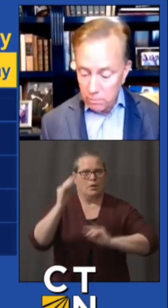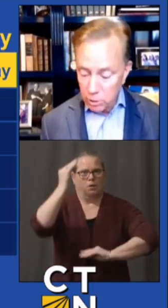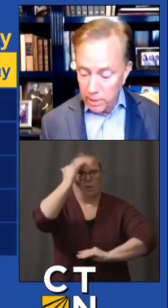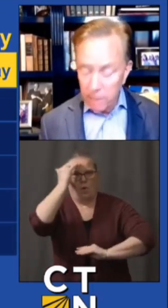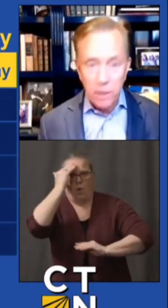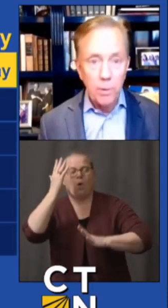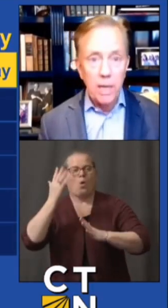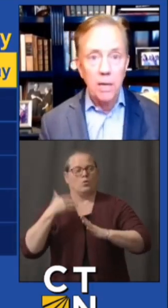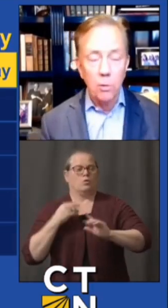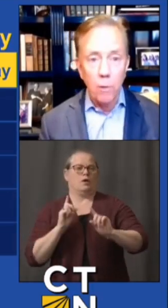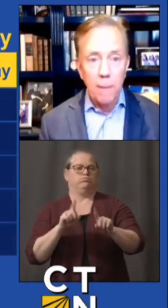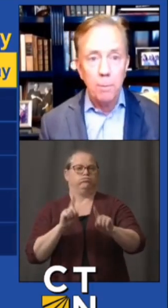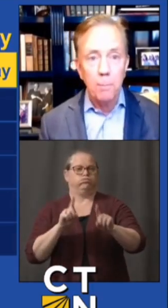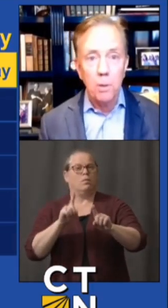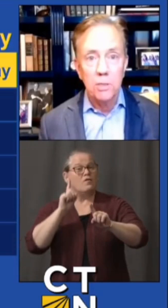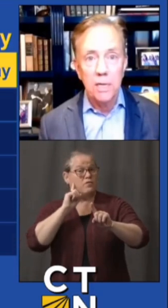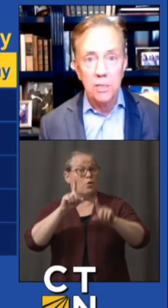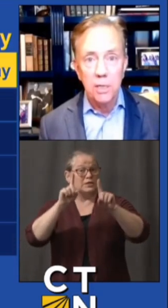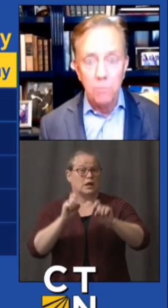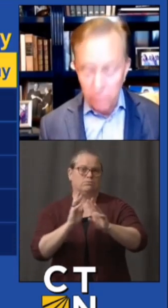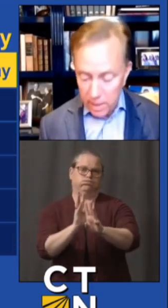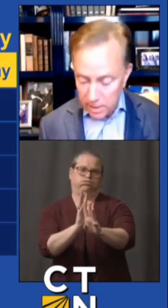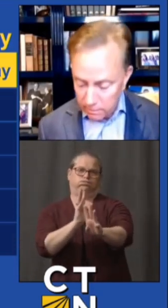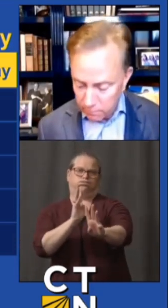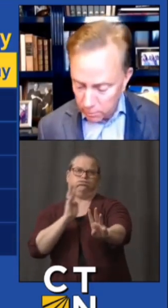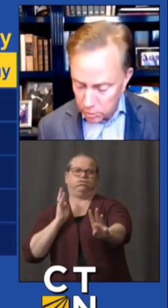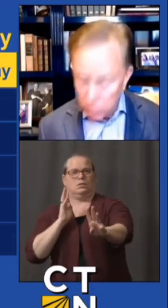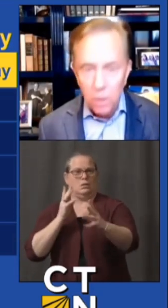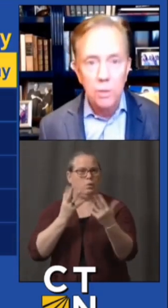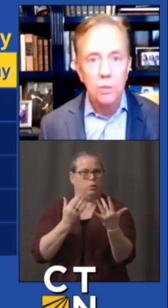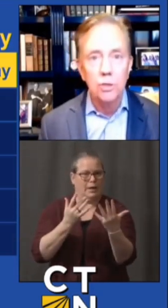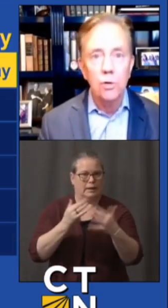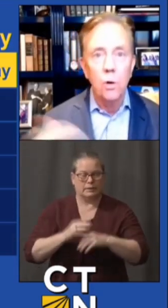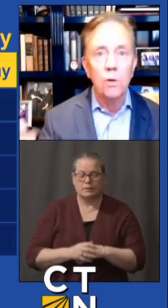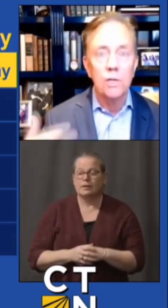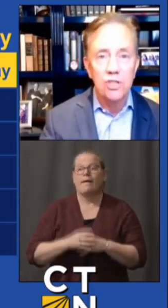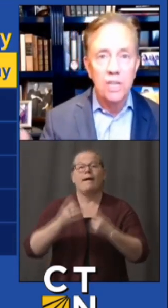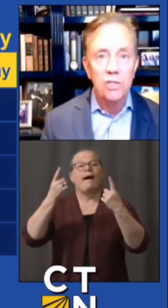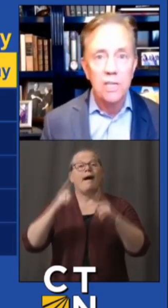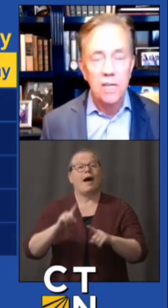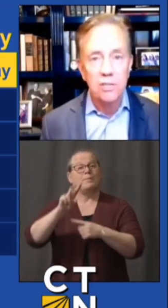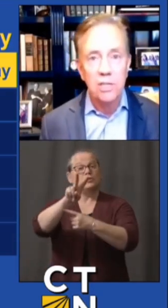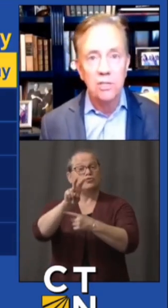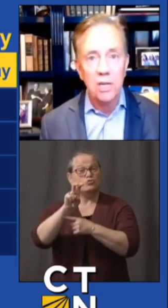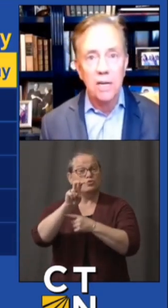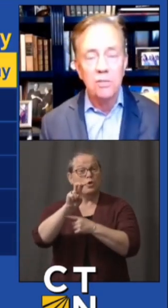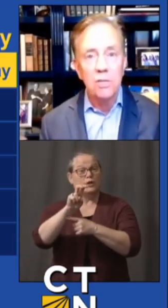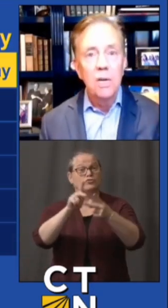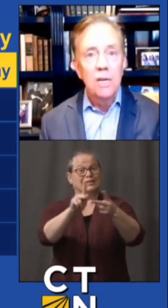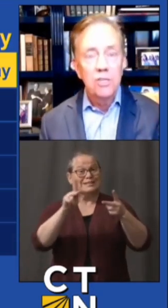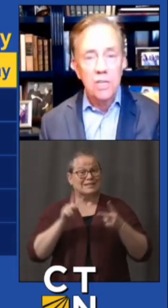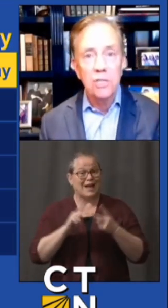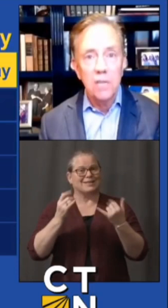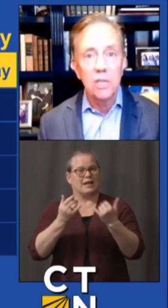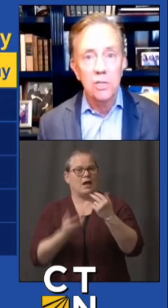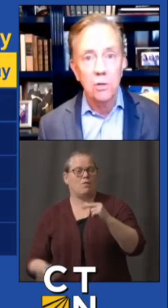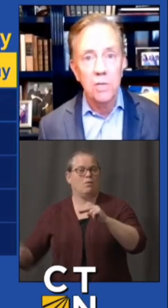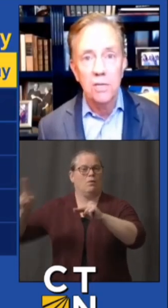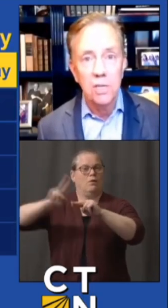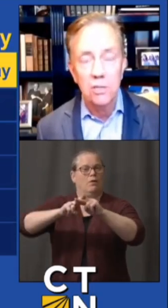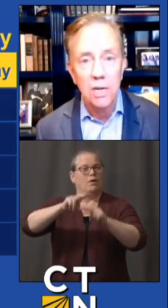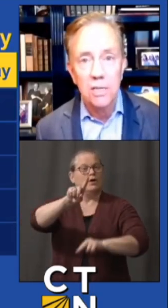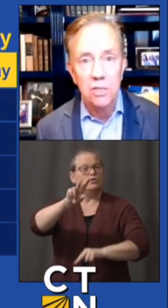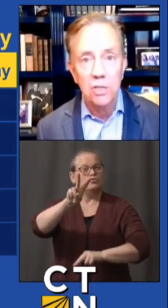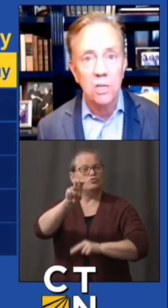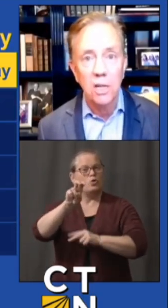said, we're doing everything we can to ramp up our testing. We've added from 200 to 260 testing sites, 60 additional